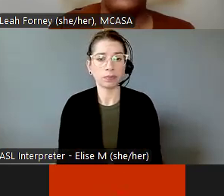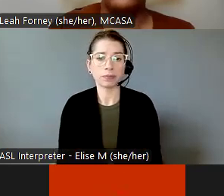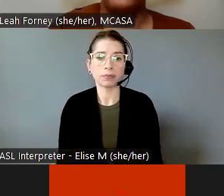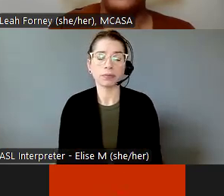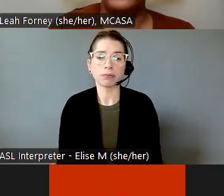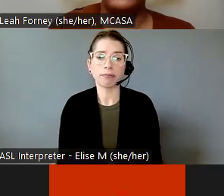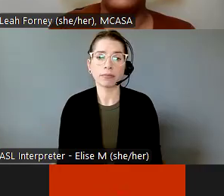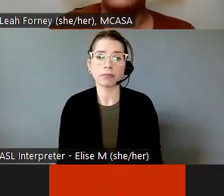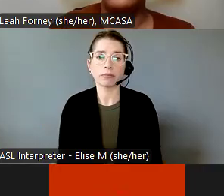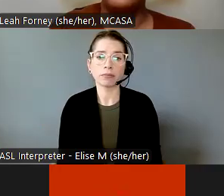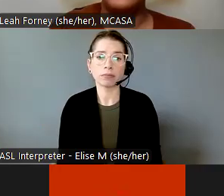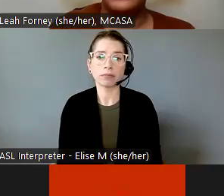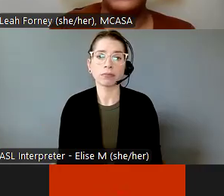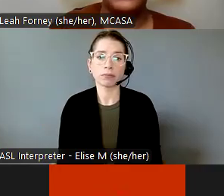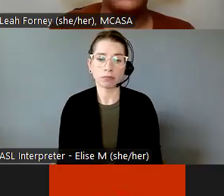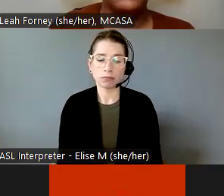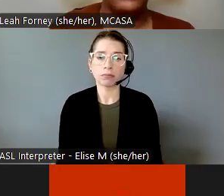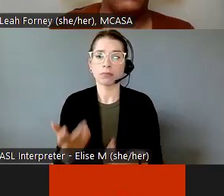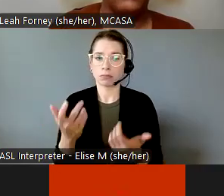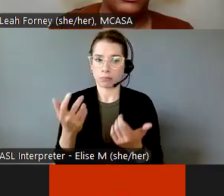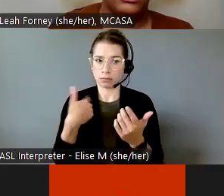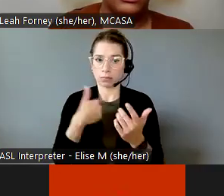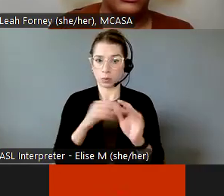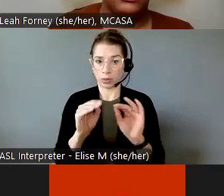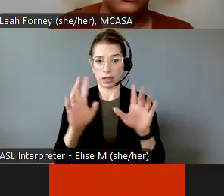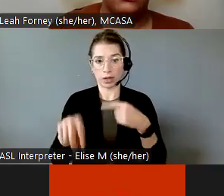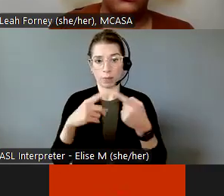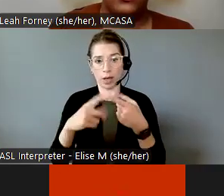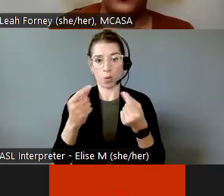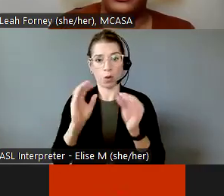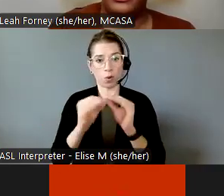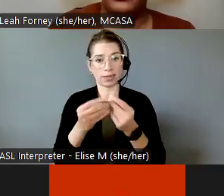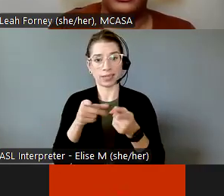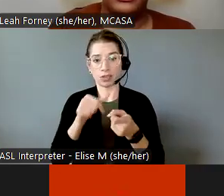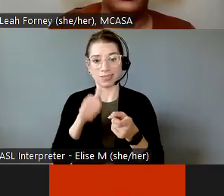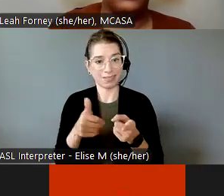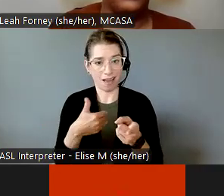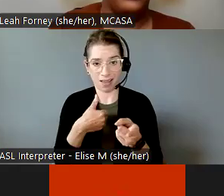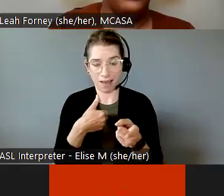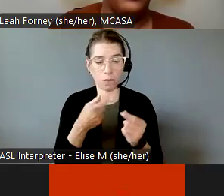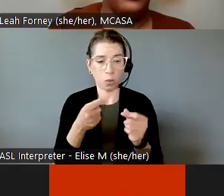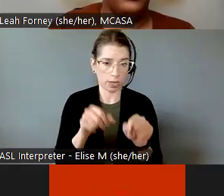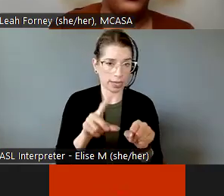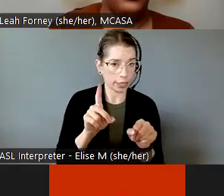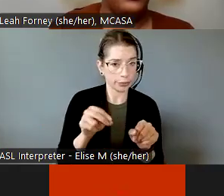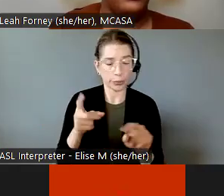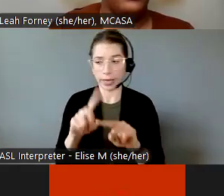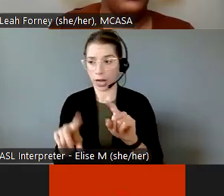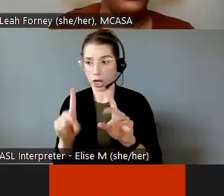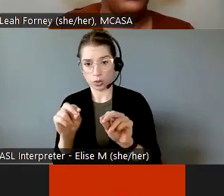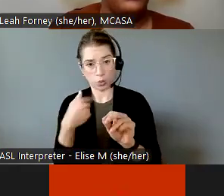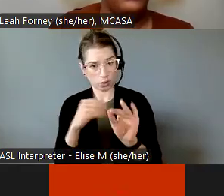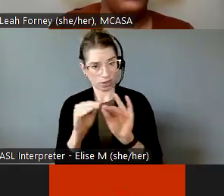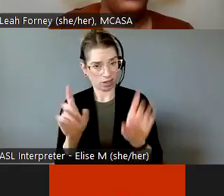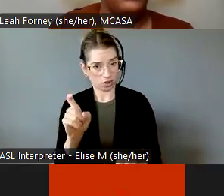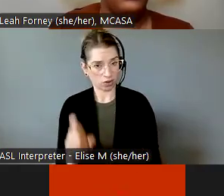Are we also being clear about the limitations in our organization, what we can and cannot do?